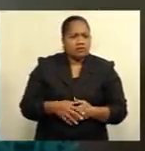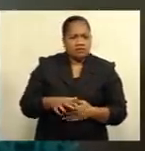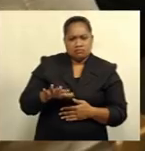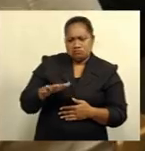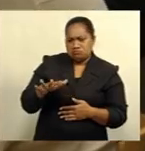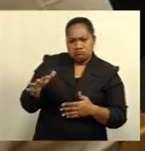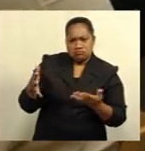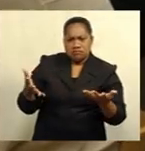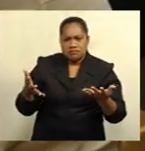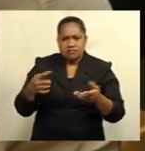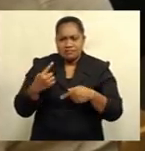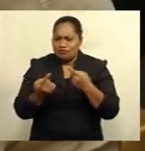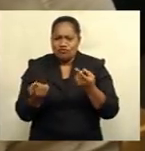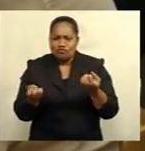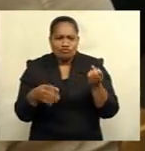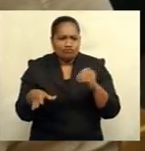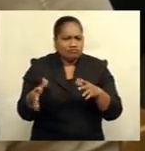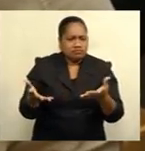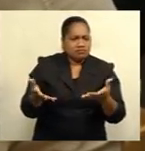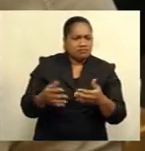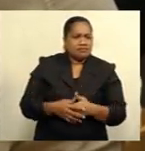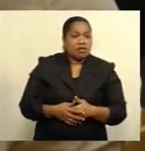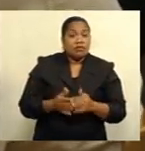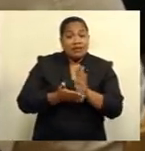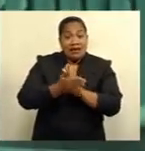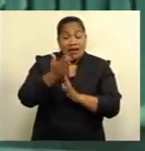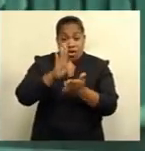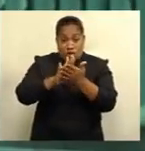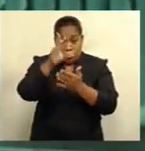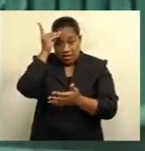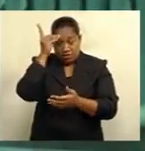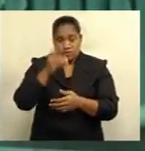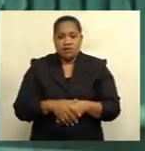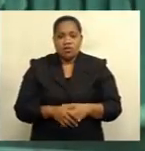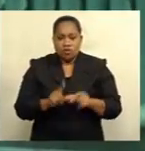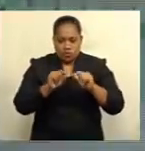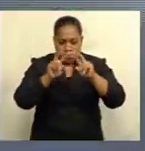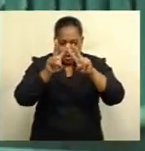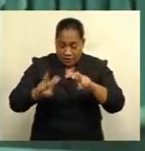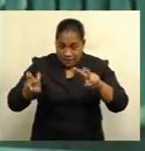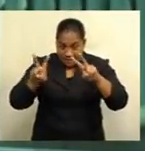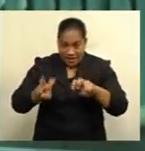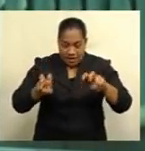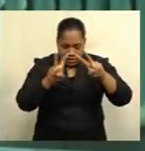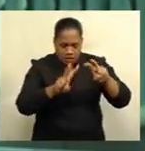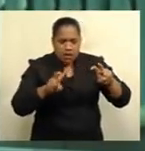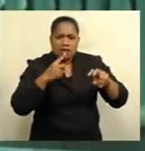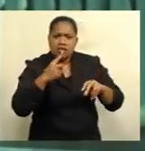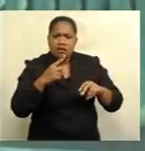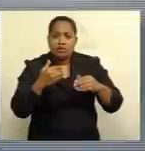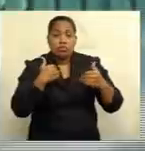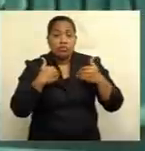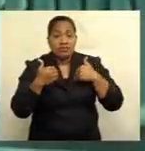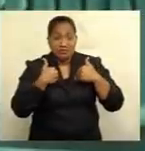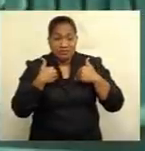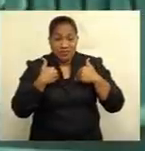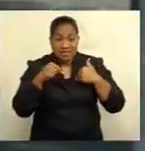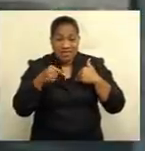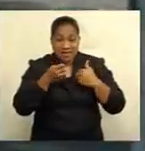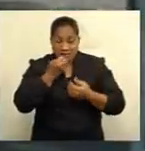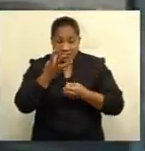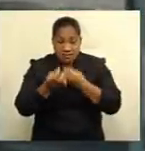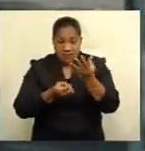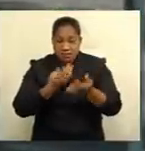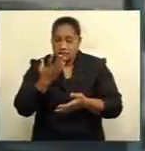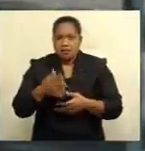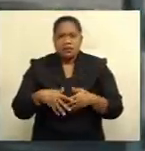to it. Even Times Higher Education, which conducted the survey, says USP's interpretation is over-generous and it